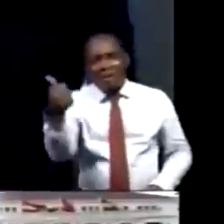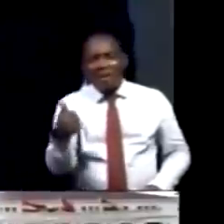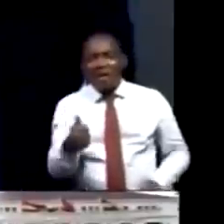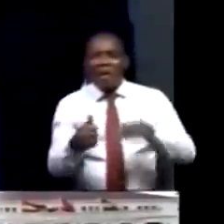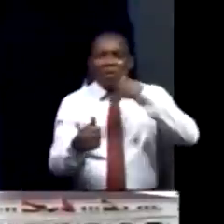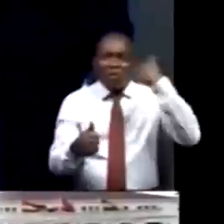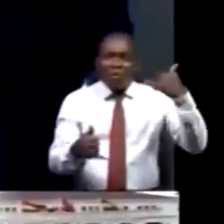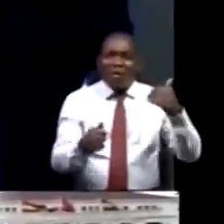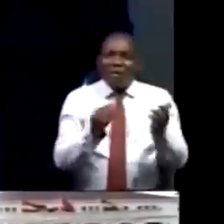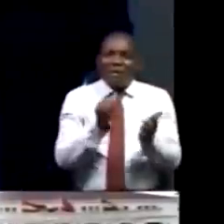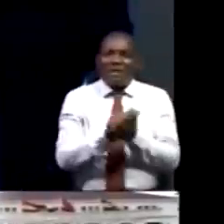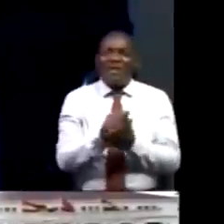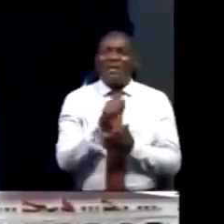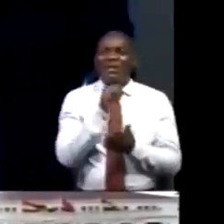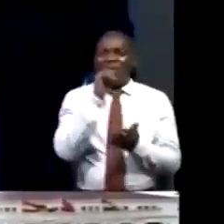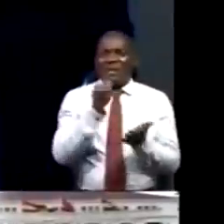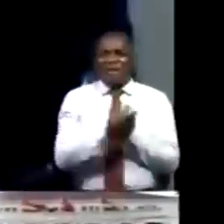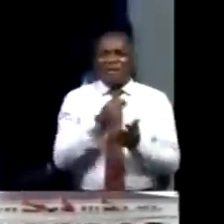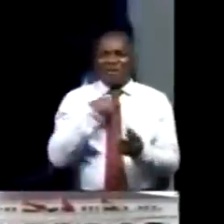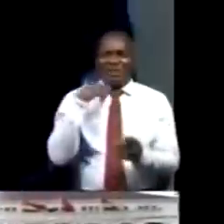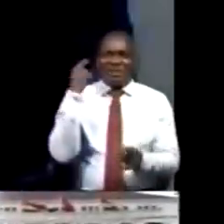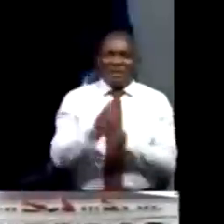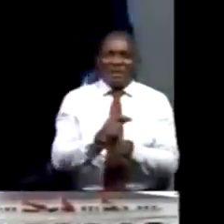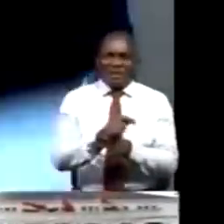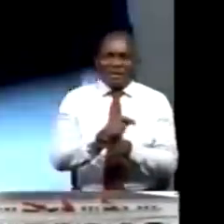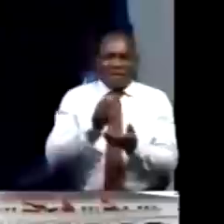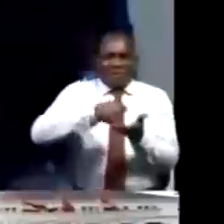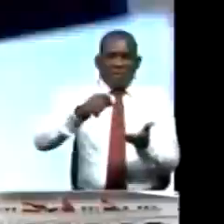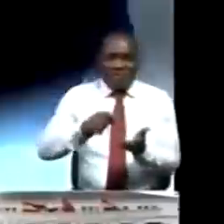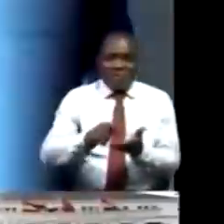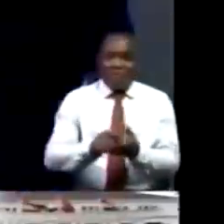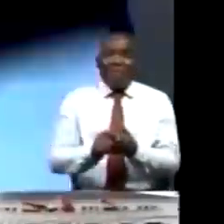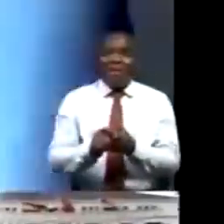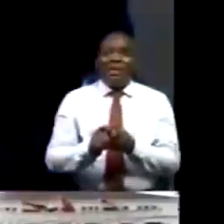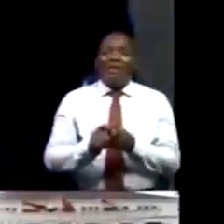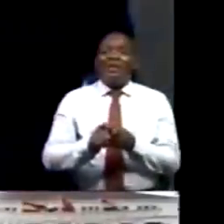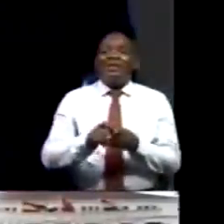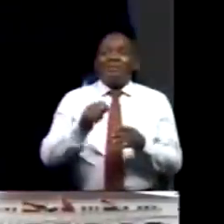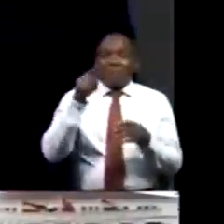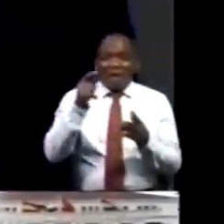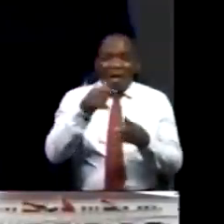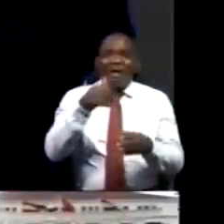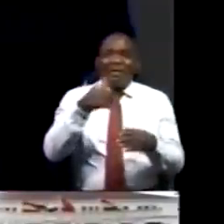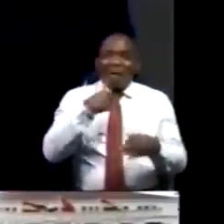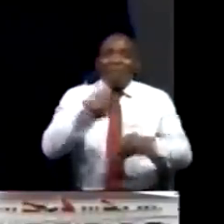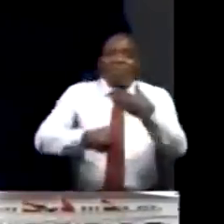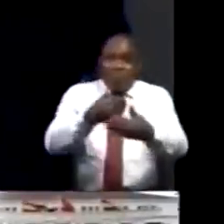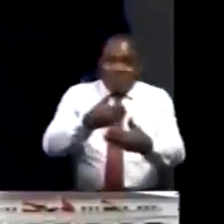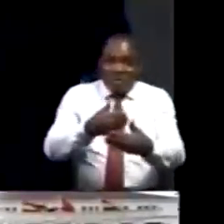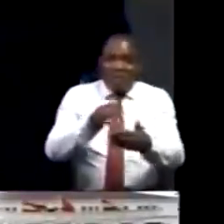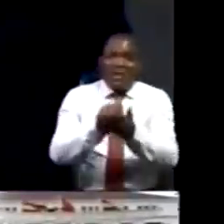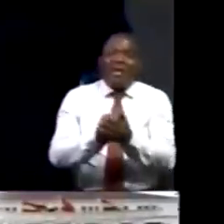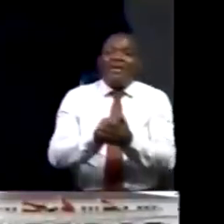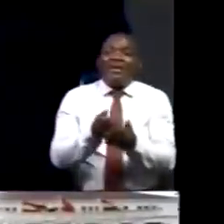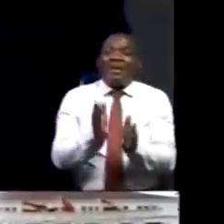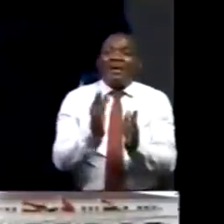So it is not as if I just got up and signed. There is a sequence, there's a process that led to